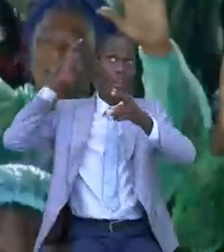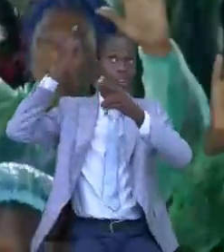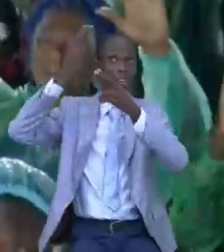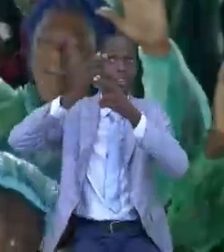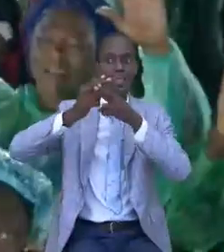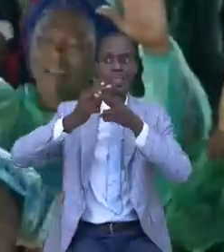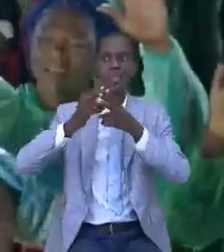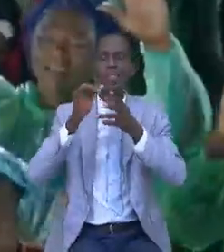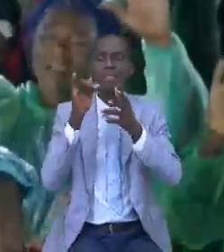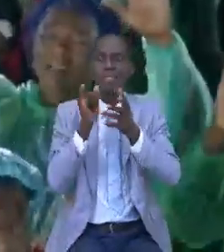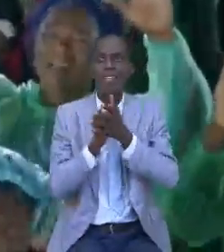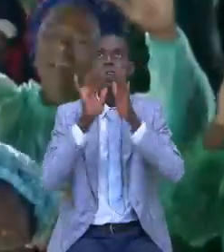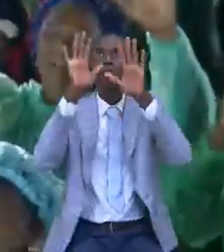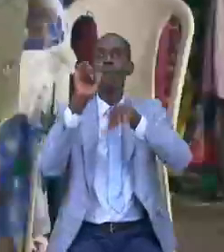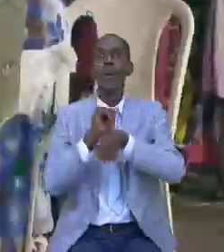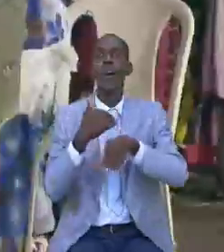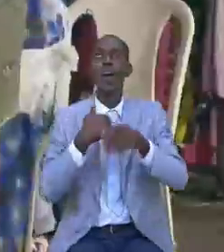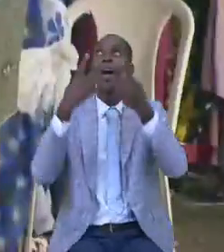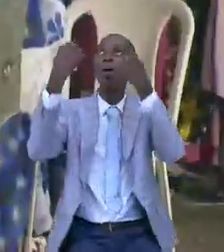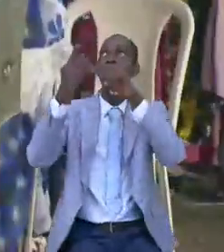miracle has come from heaven.